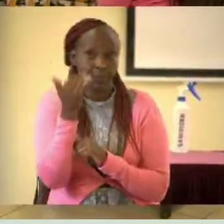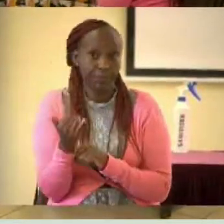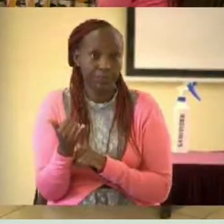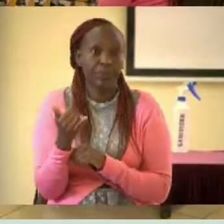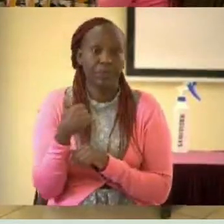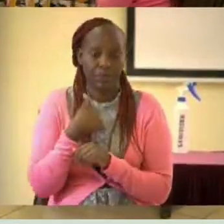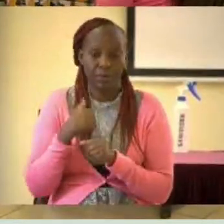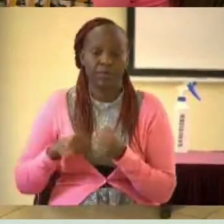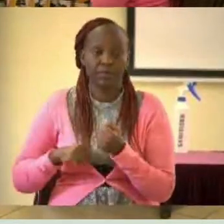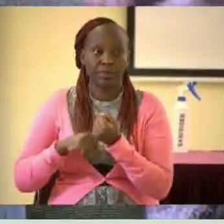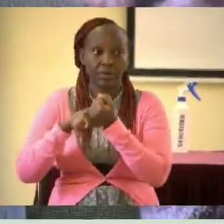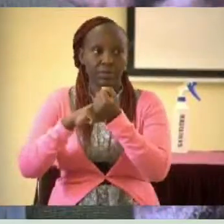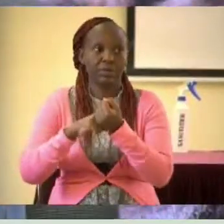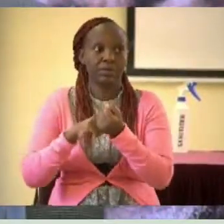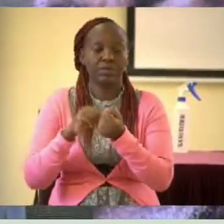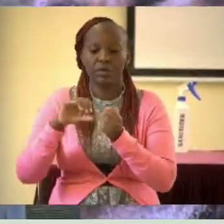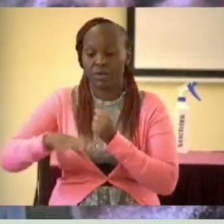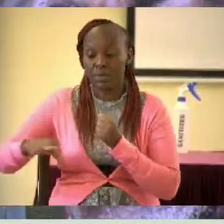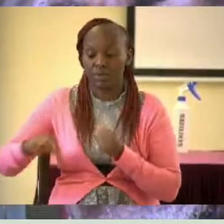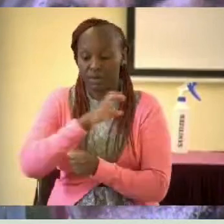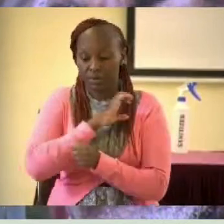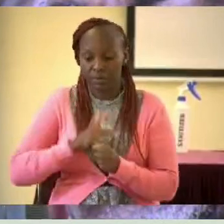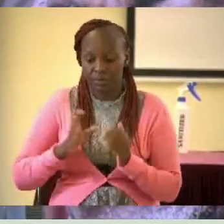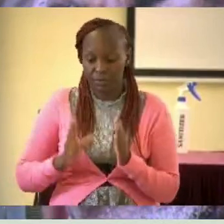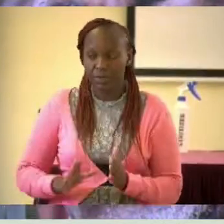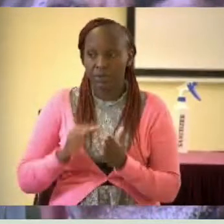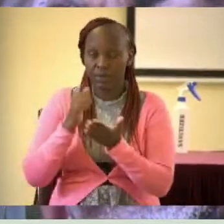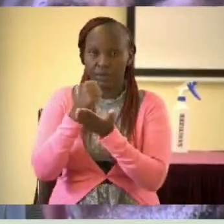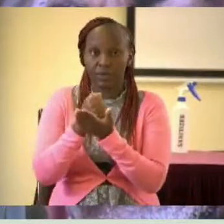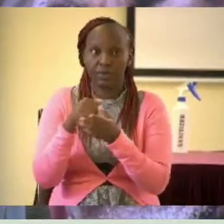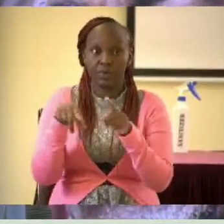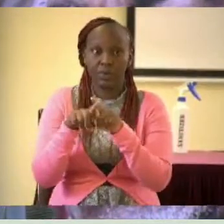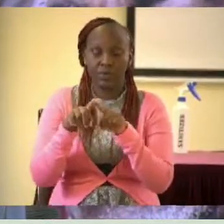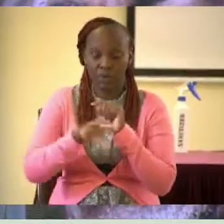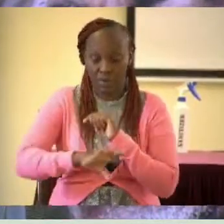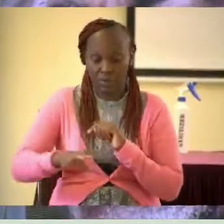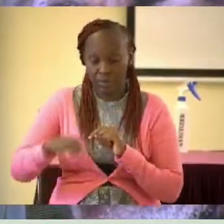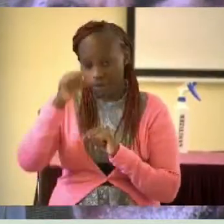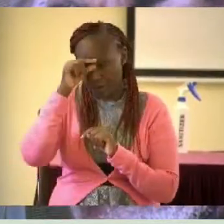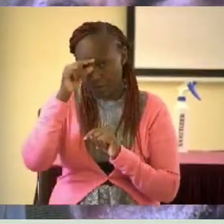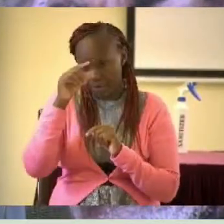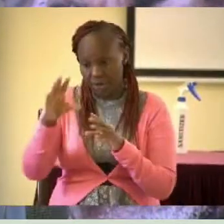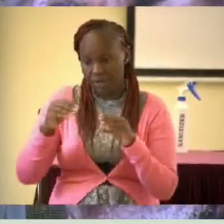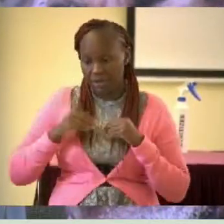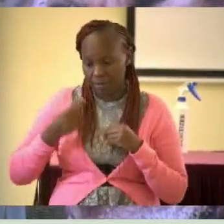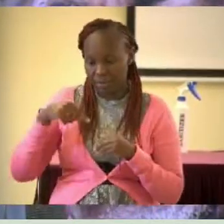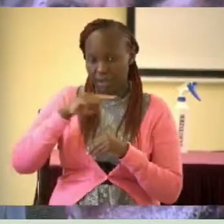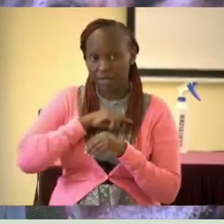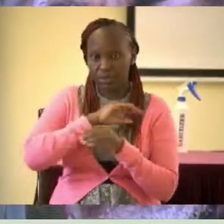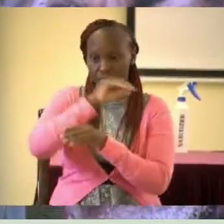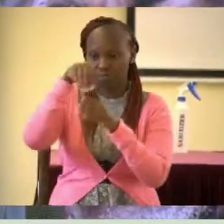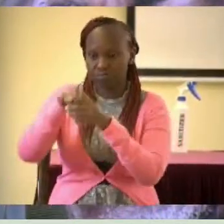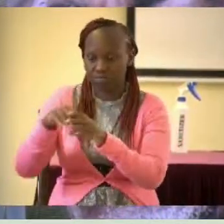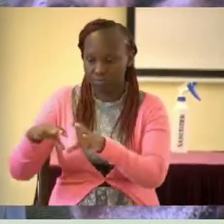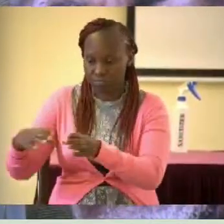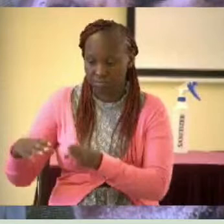because we got the support from the County Commissioner's Office and from the county government that allowed us to get into the